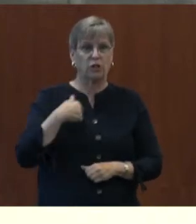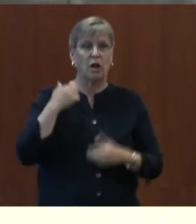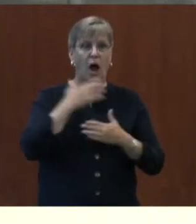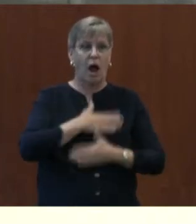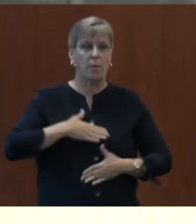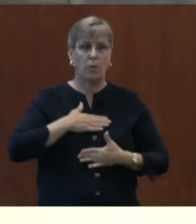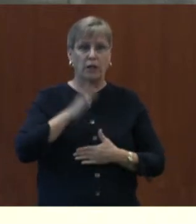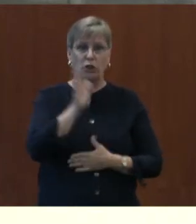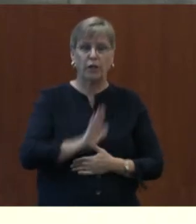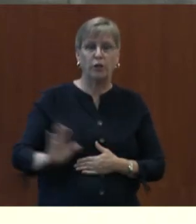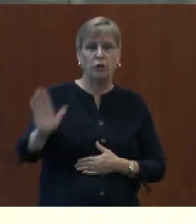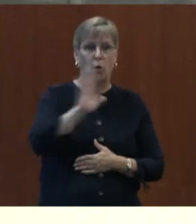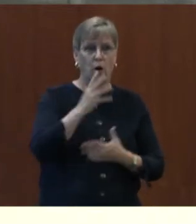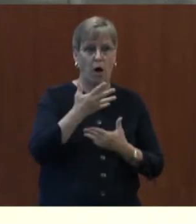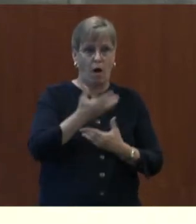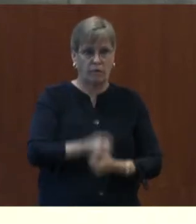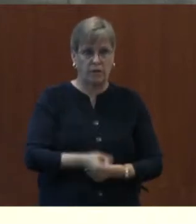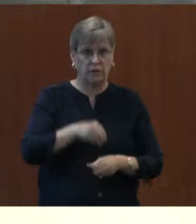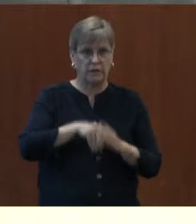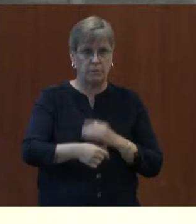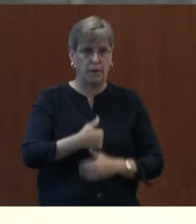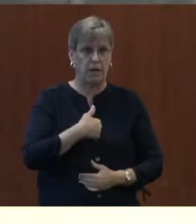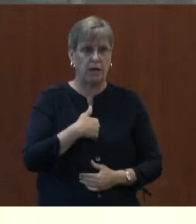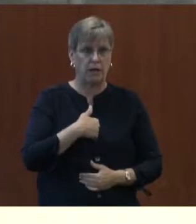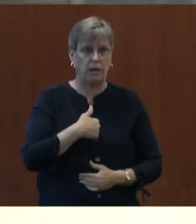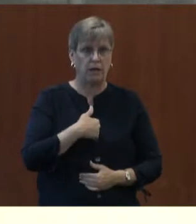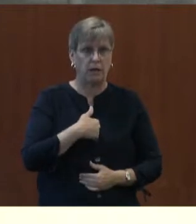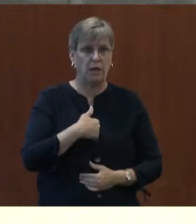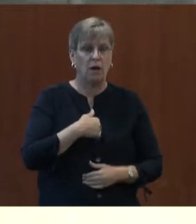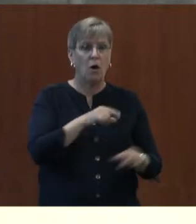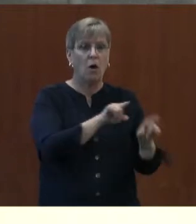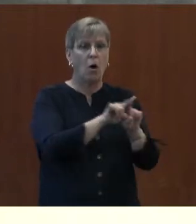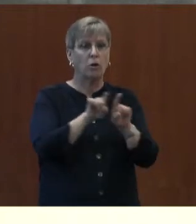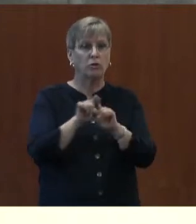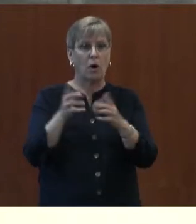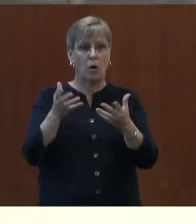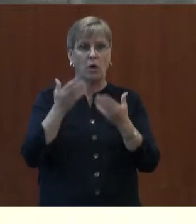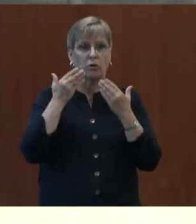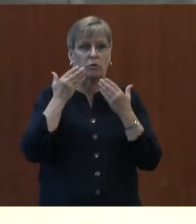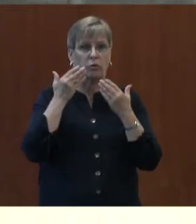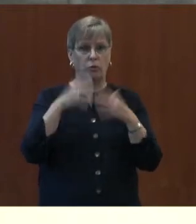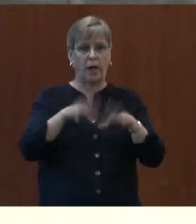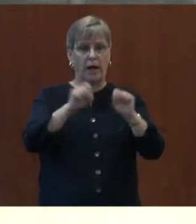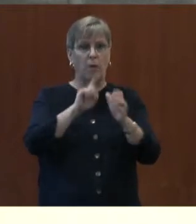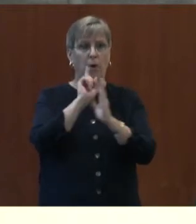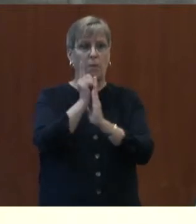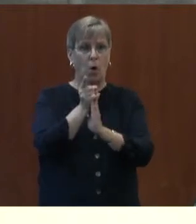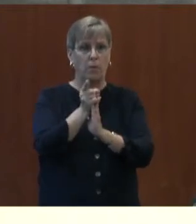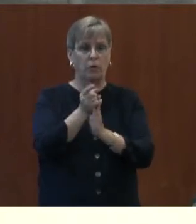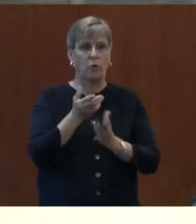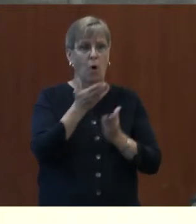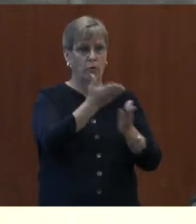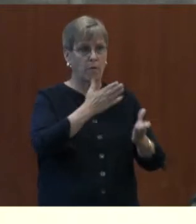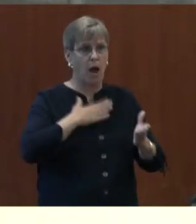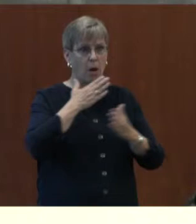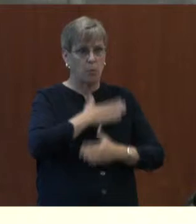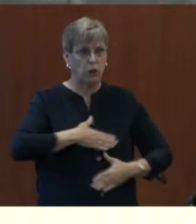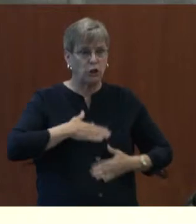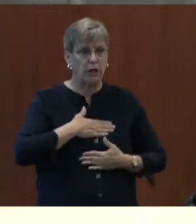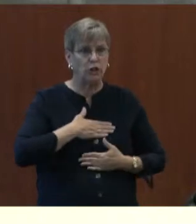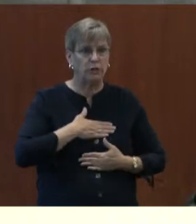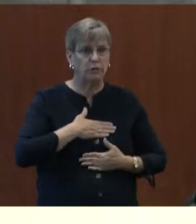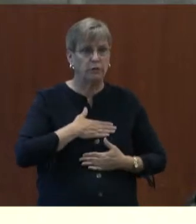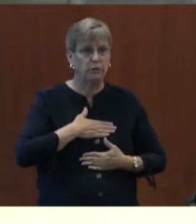appreciate your confidence in me. I also want to take just a moment to extend my appreciation